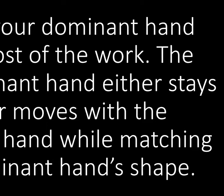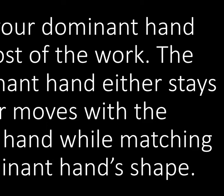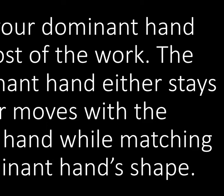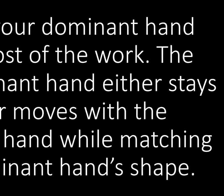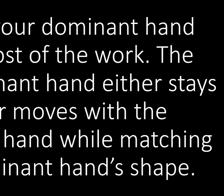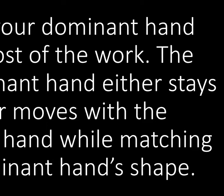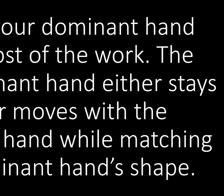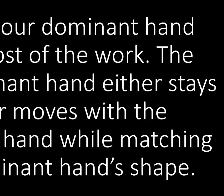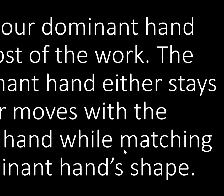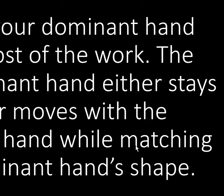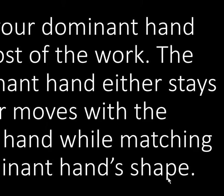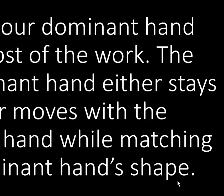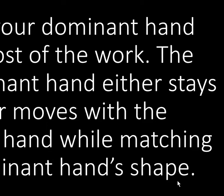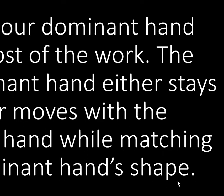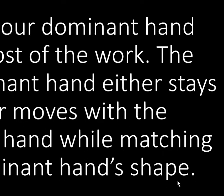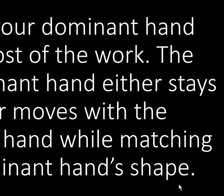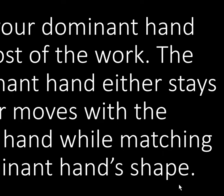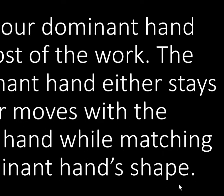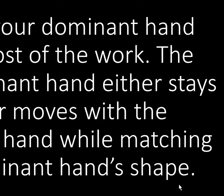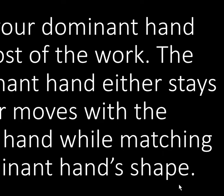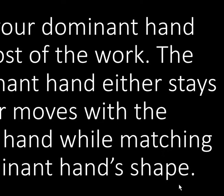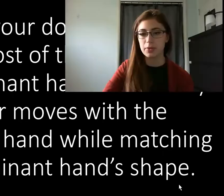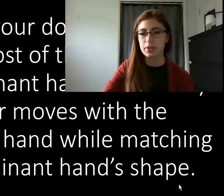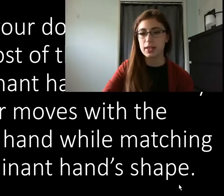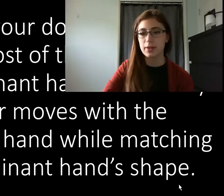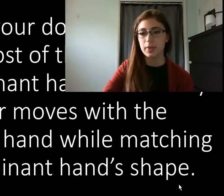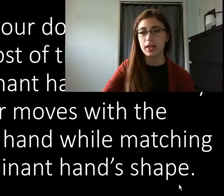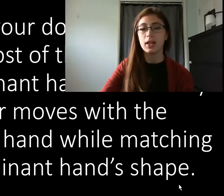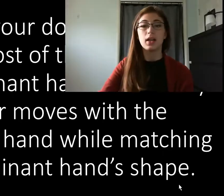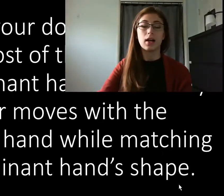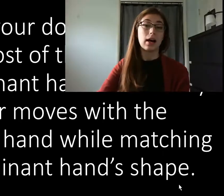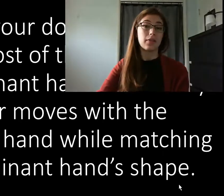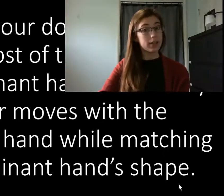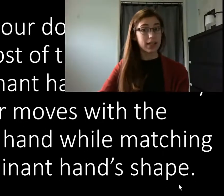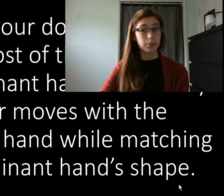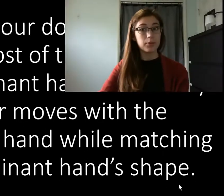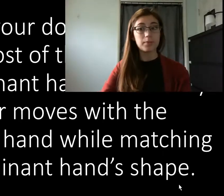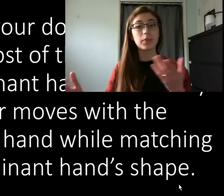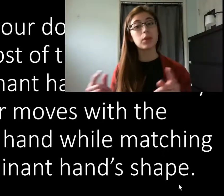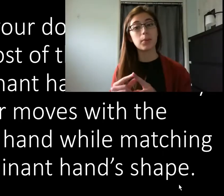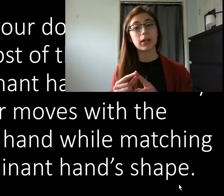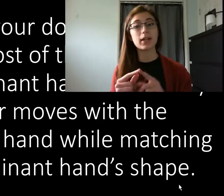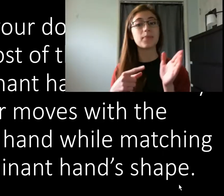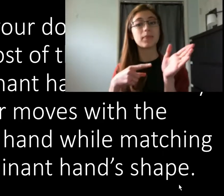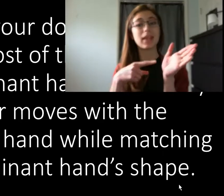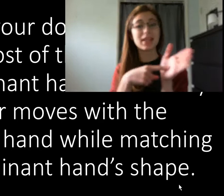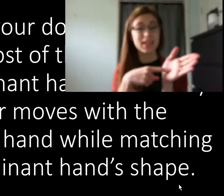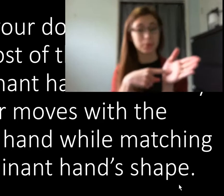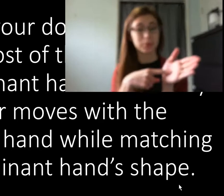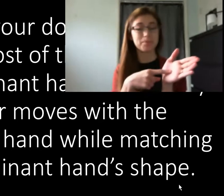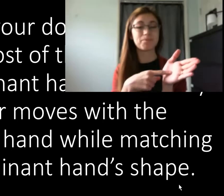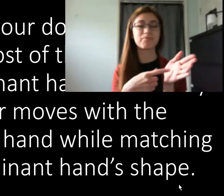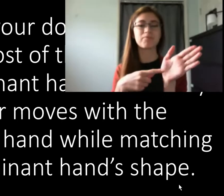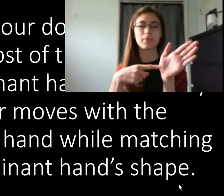hand while matching the dominant hand's shape. Let me give you some examples. So, for example, the word